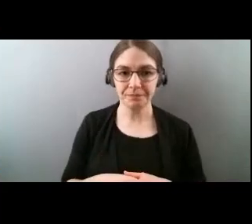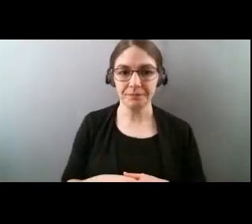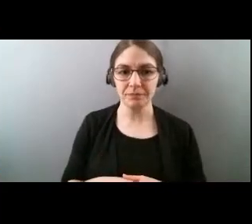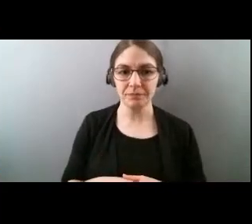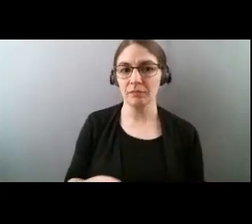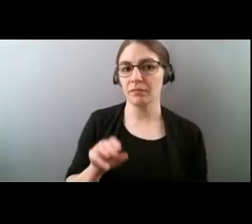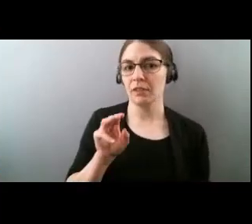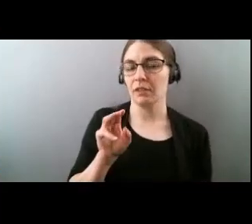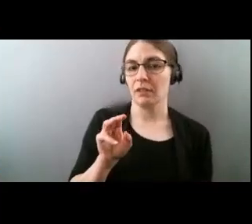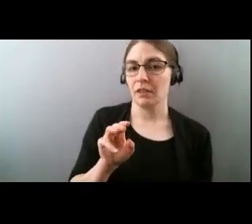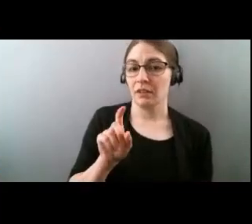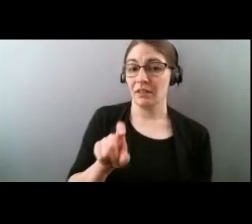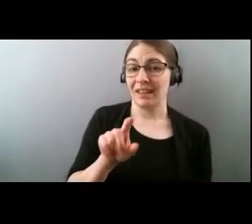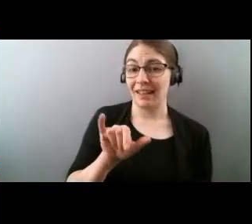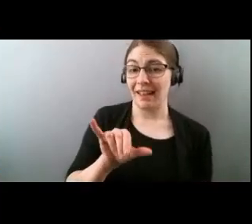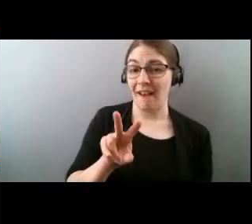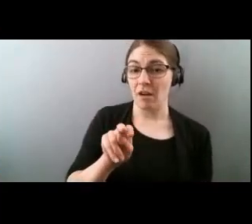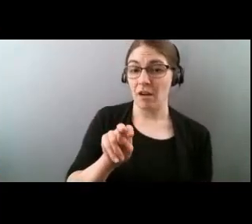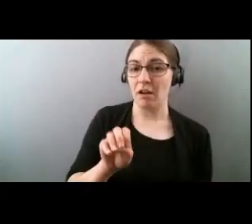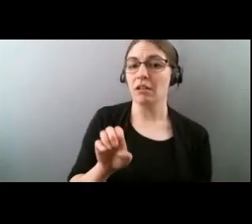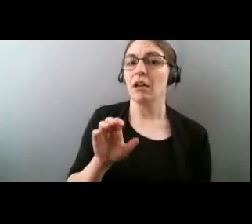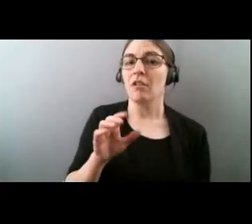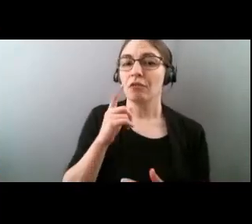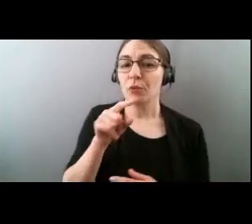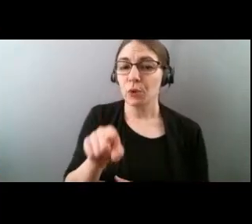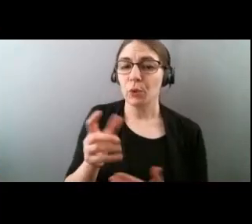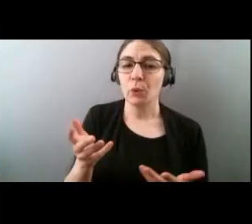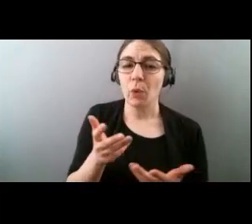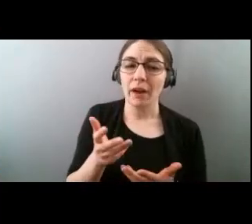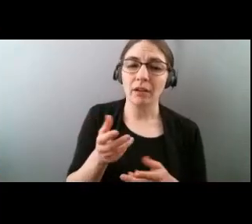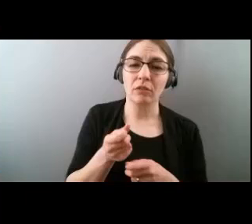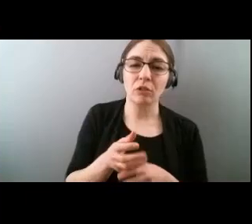Yvonne, how about for you? What motivated your organization?